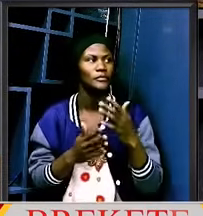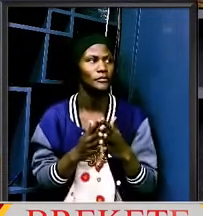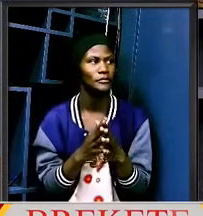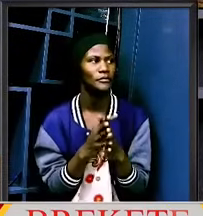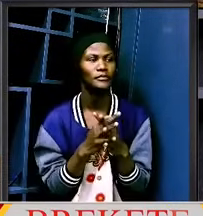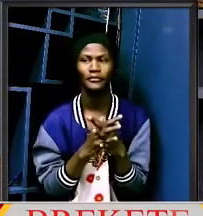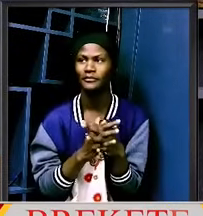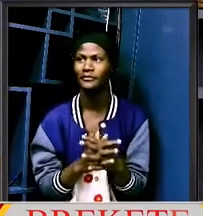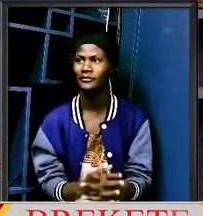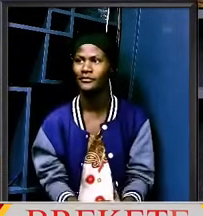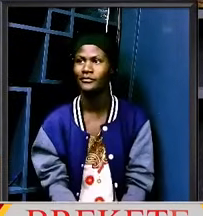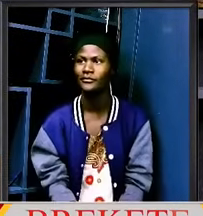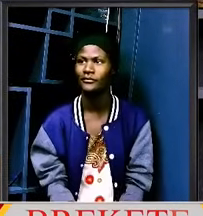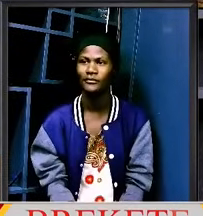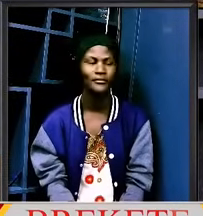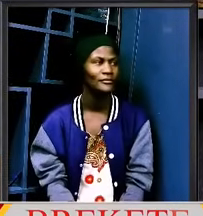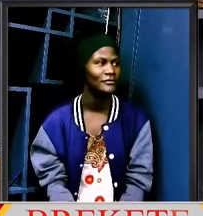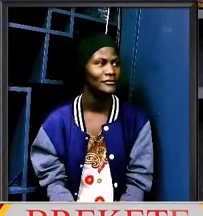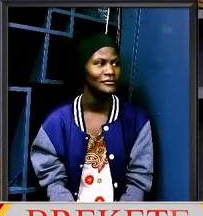Don't question so.